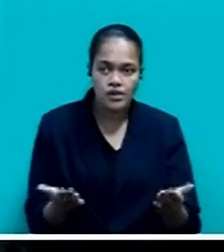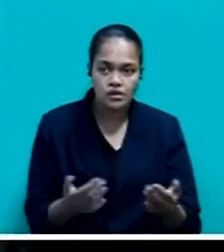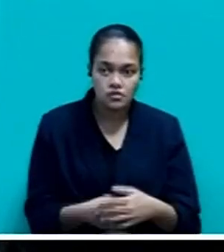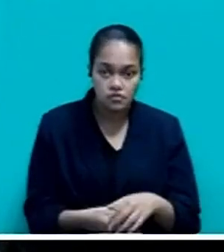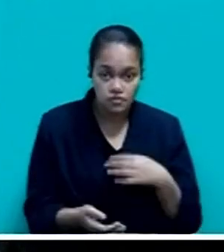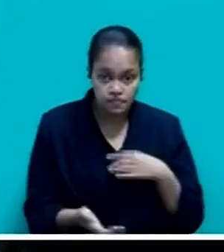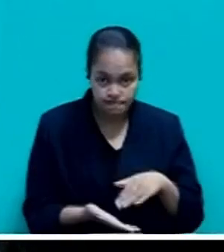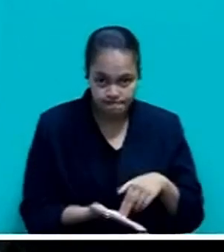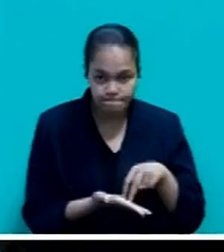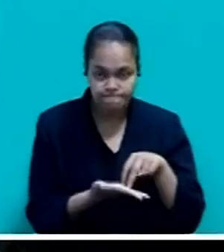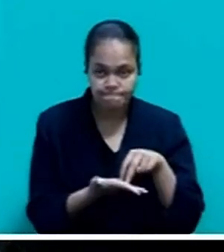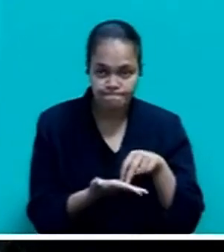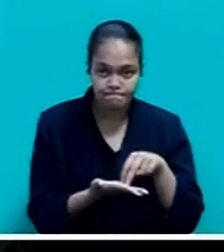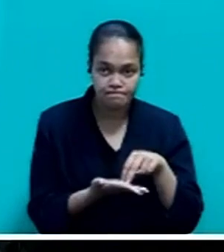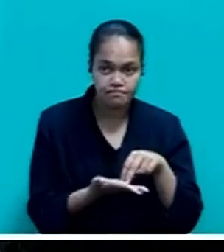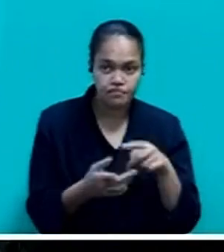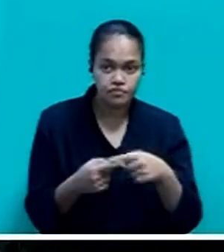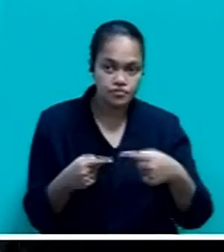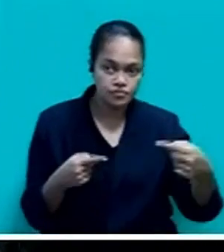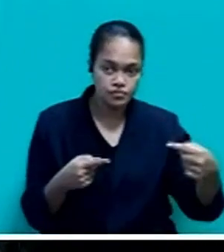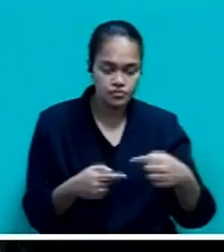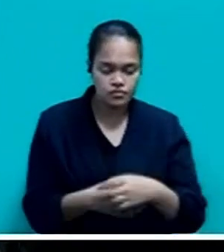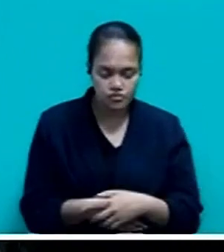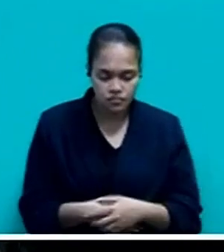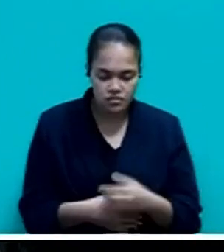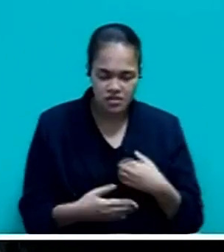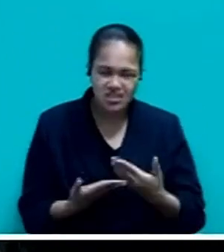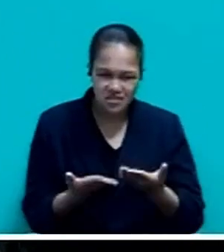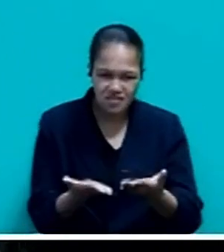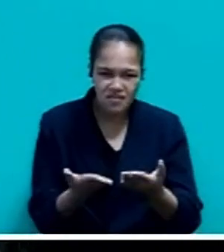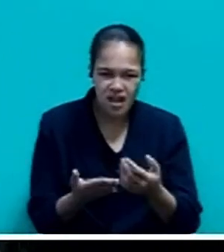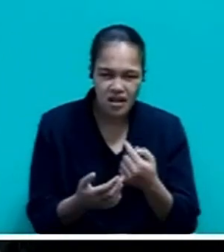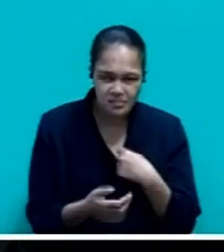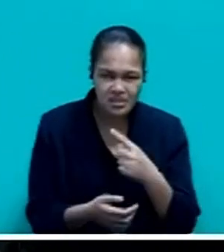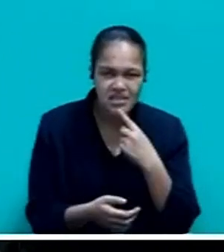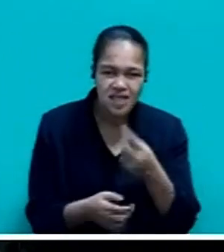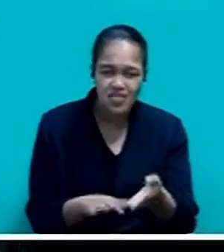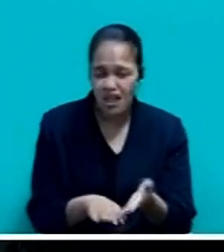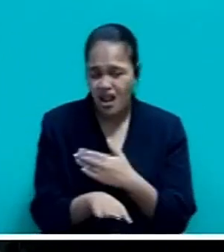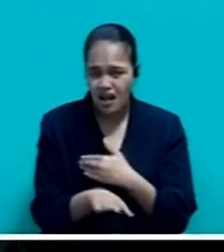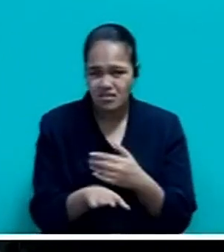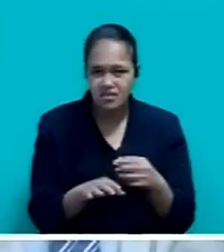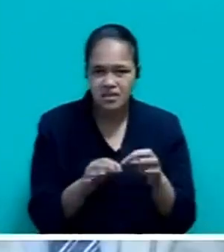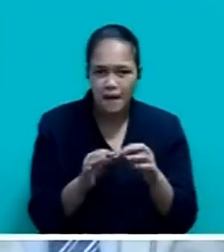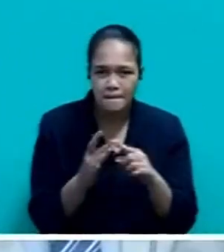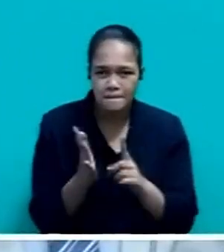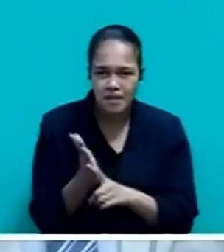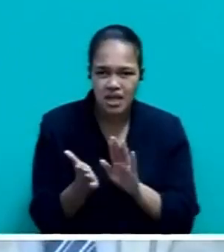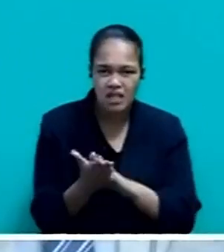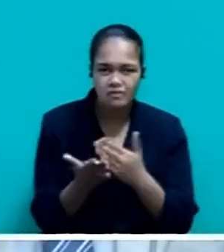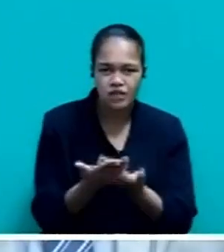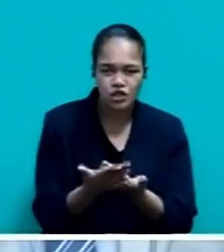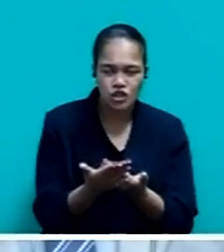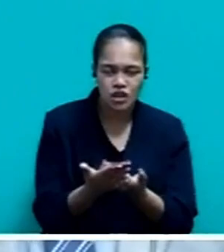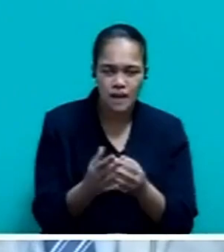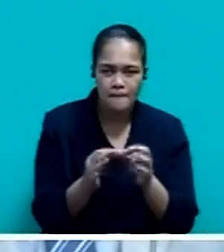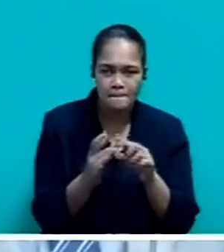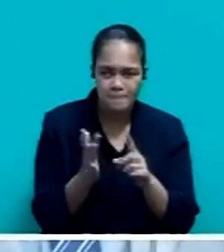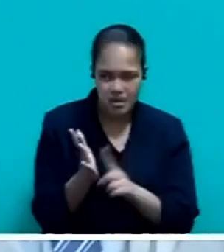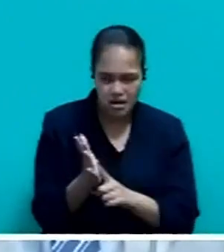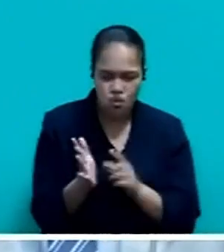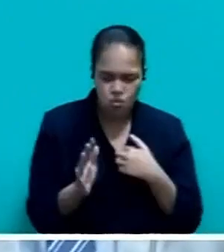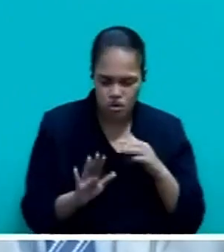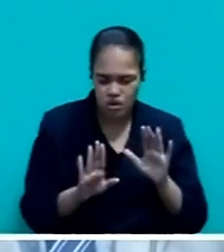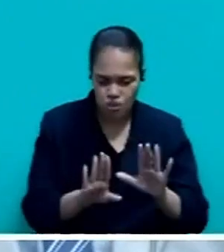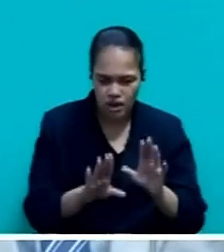to give my contribution to the bill. That's why I said in the last bill, the interpretation bill, for us to wait for that election report,